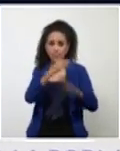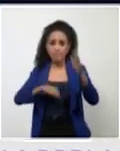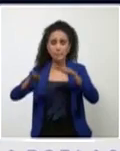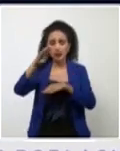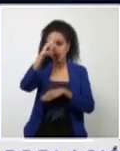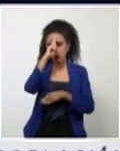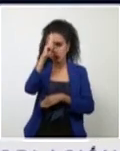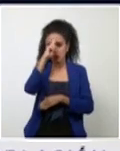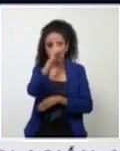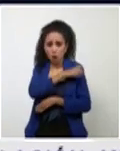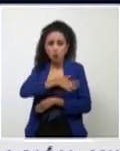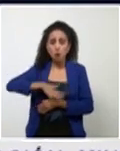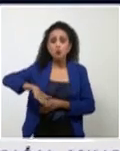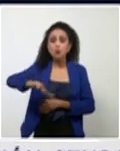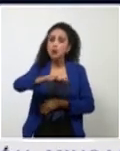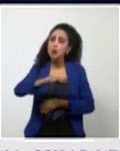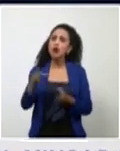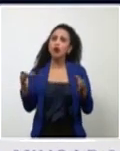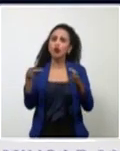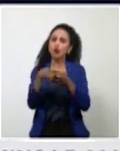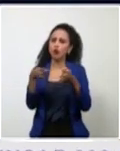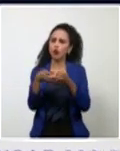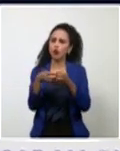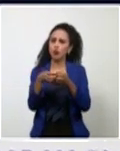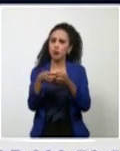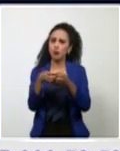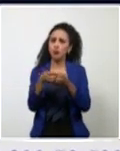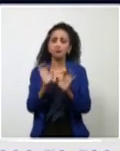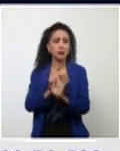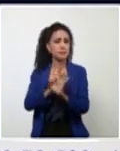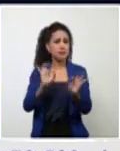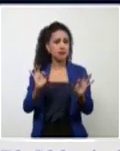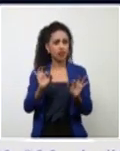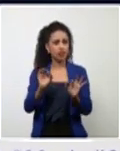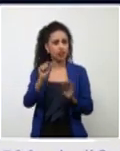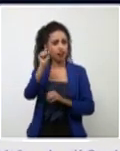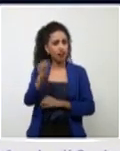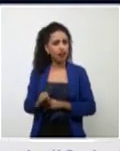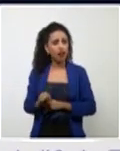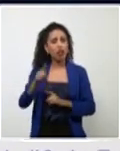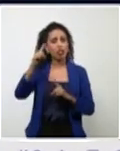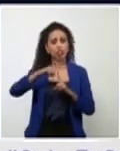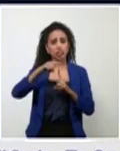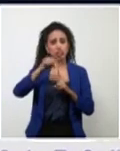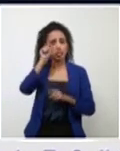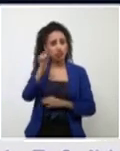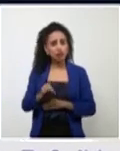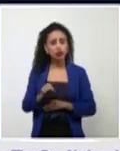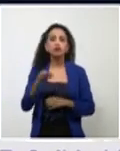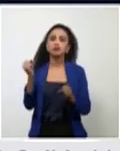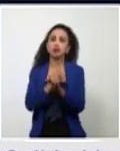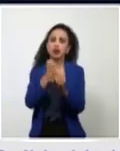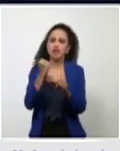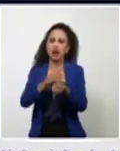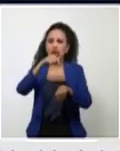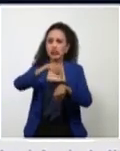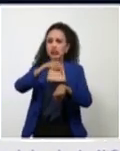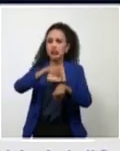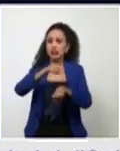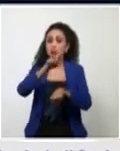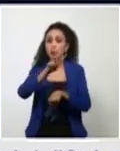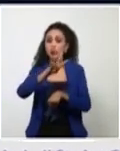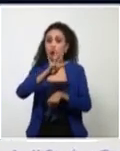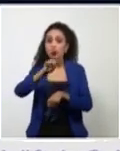we made some clarifications with the Health Surveillance Center of the Ministry of Public Health, a very